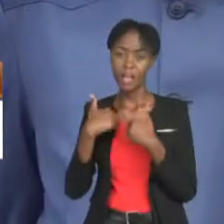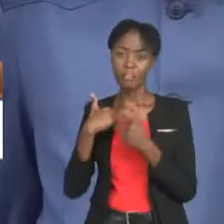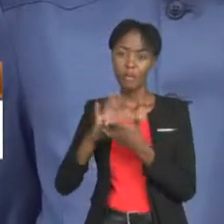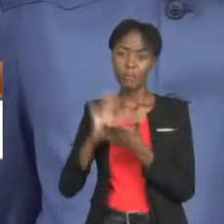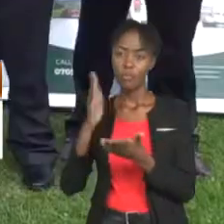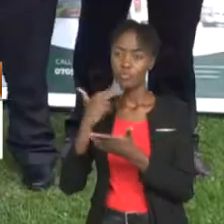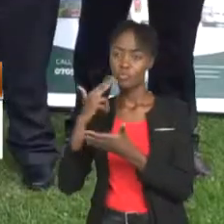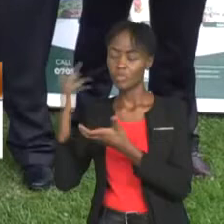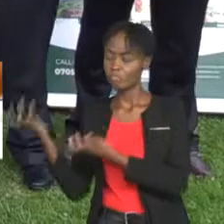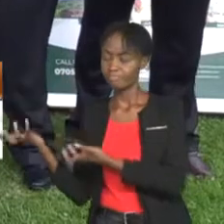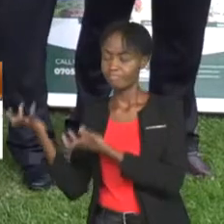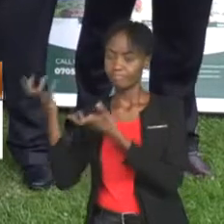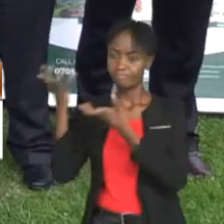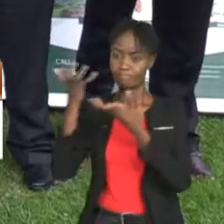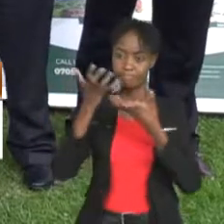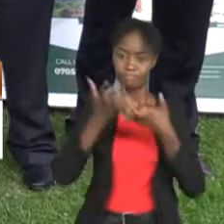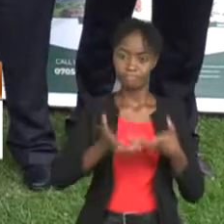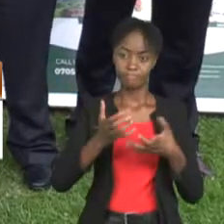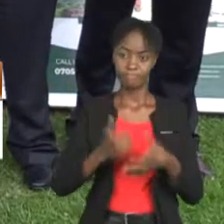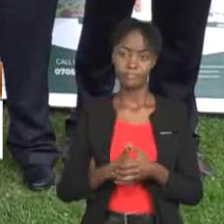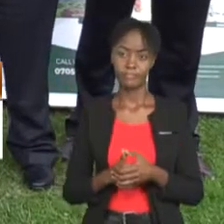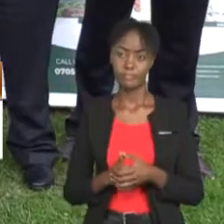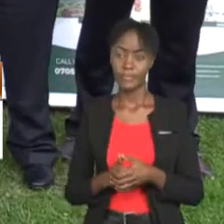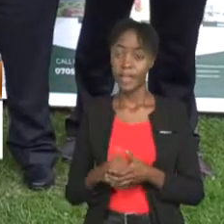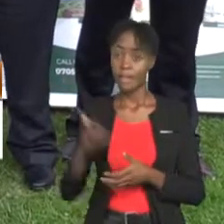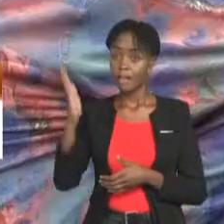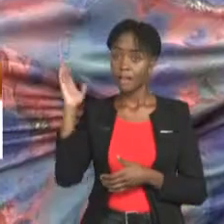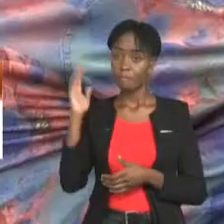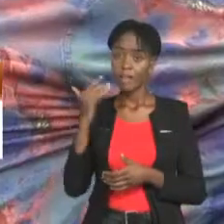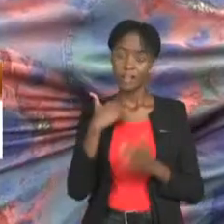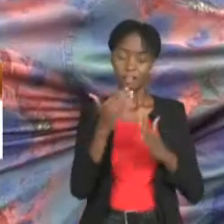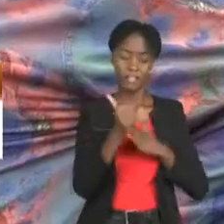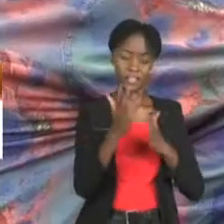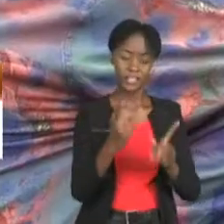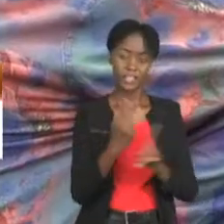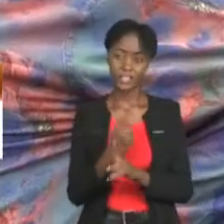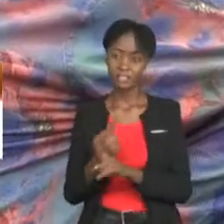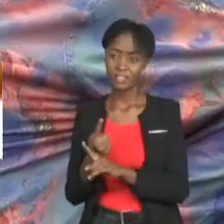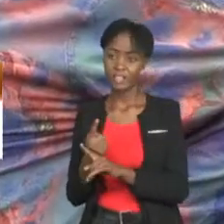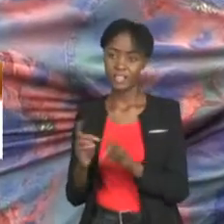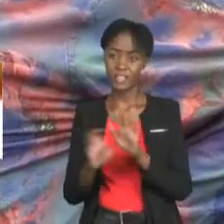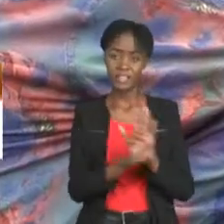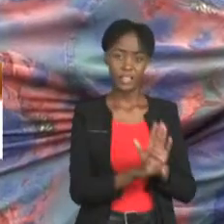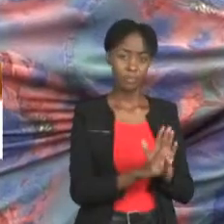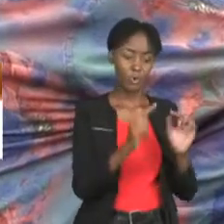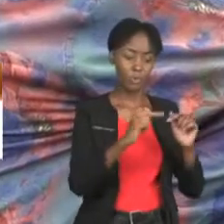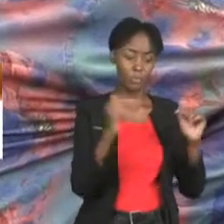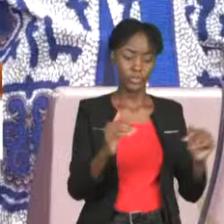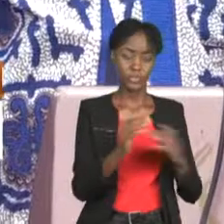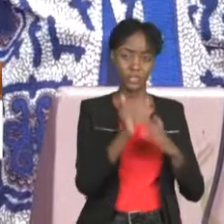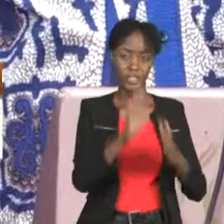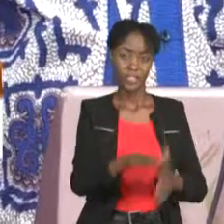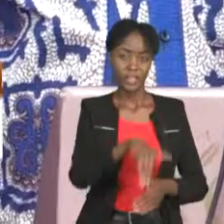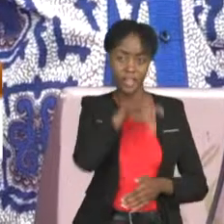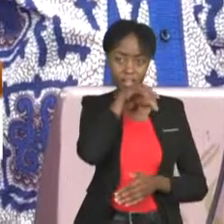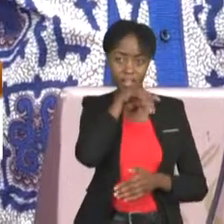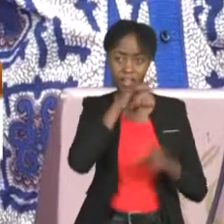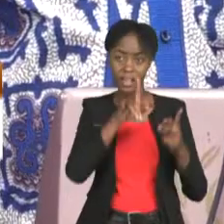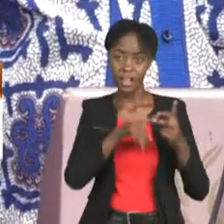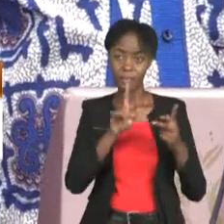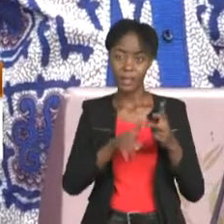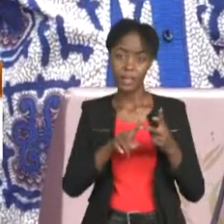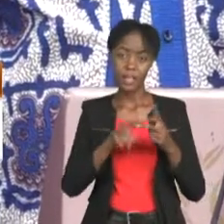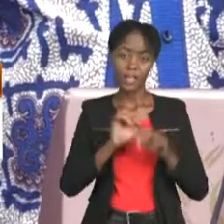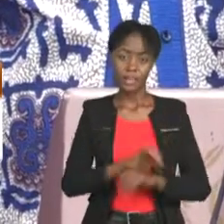that we have. Oparanya aliungwa mkono na baadhi ya viongozi ikiwemo kiongozi wa upinzani Raila Odinga, waziri wa ugatuzi